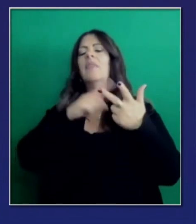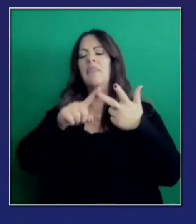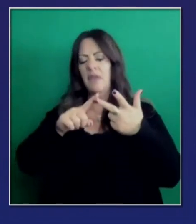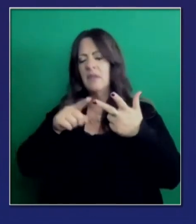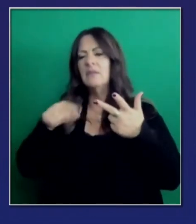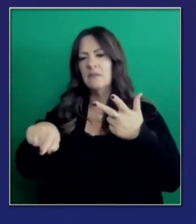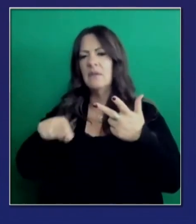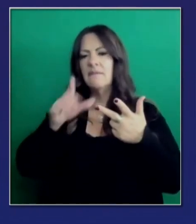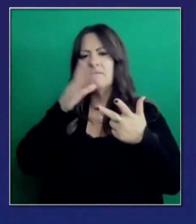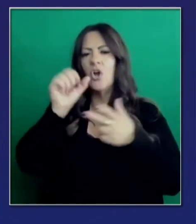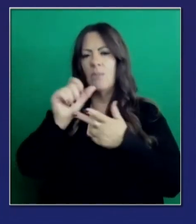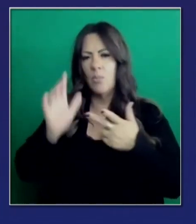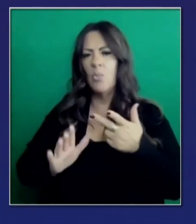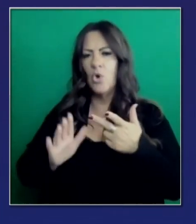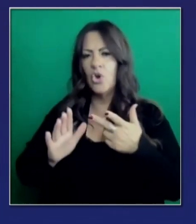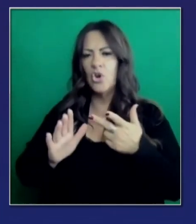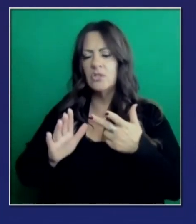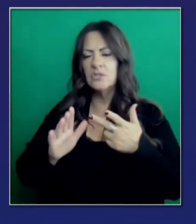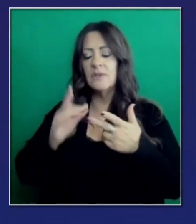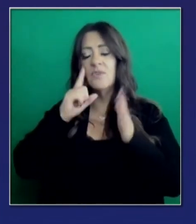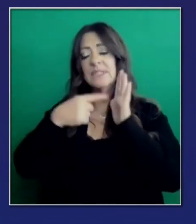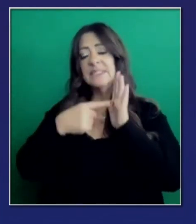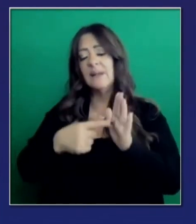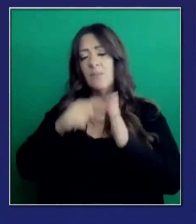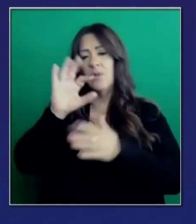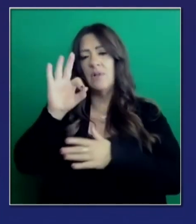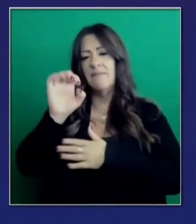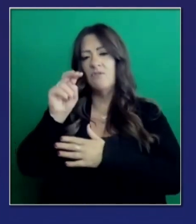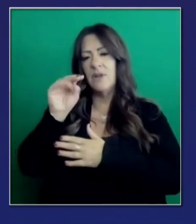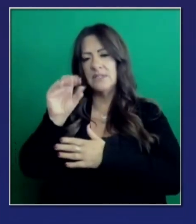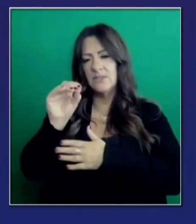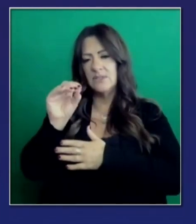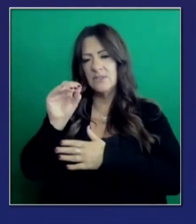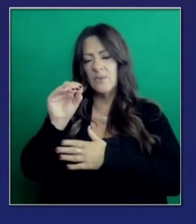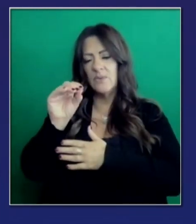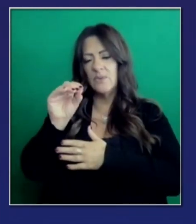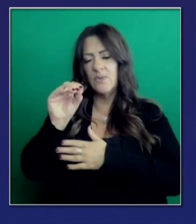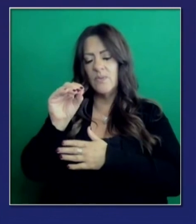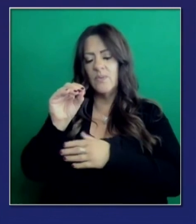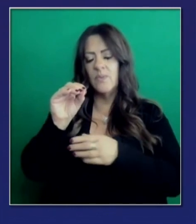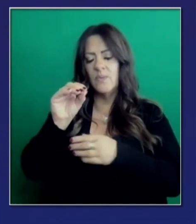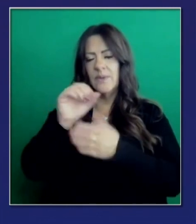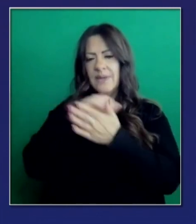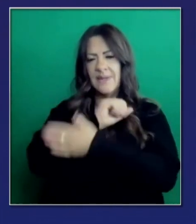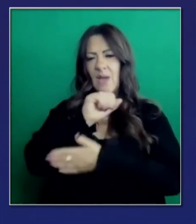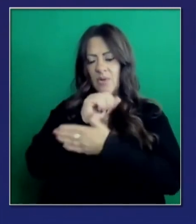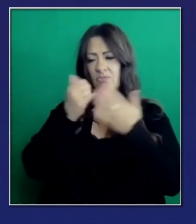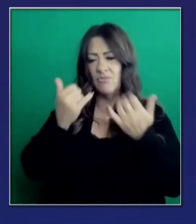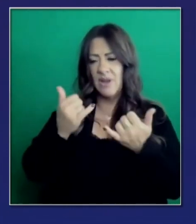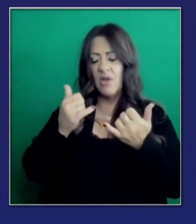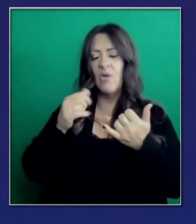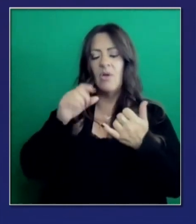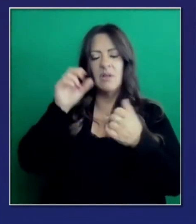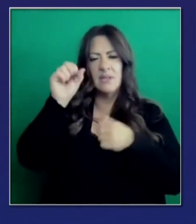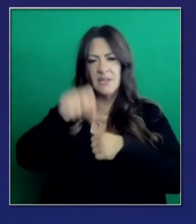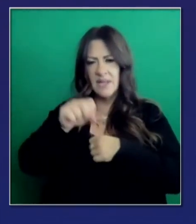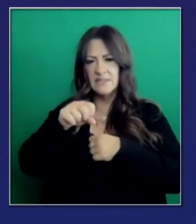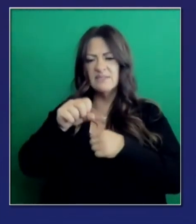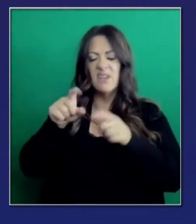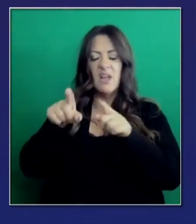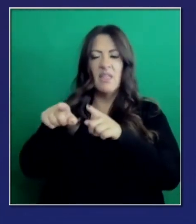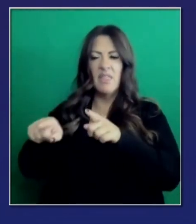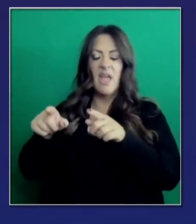an example, in Fresno County, and our food workers. So that's a priority, along with our teachers and school staff.